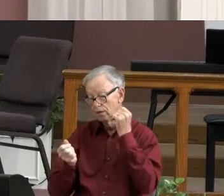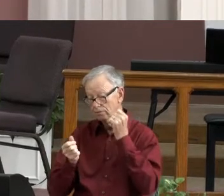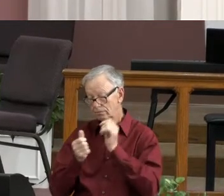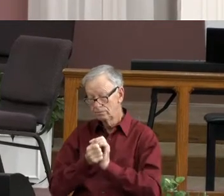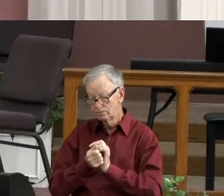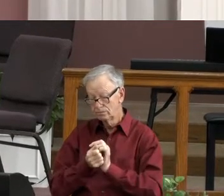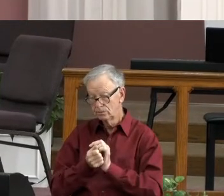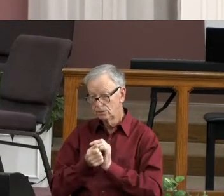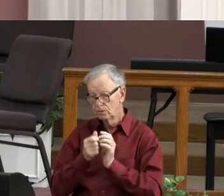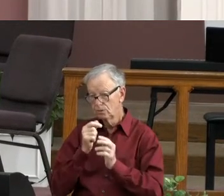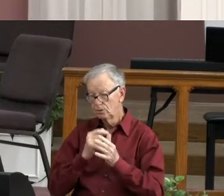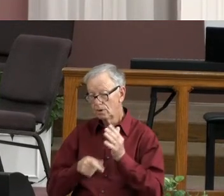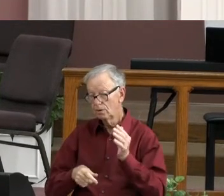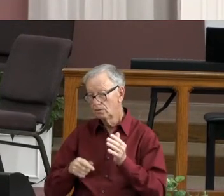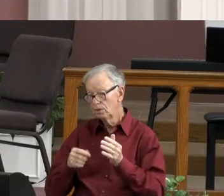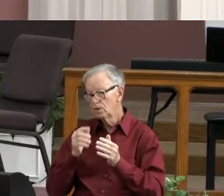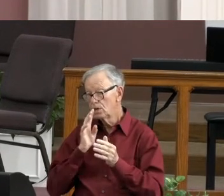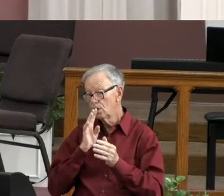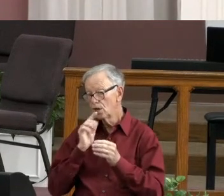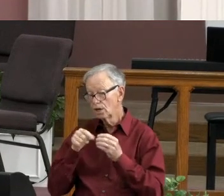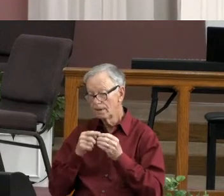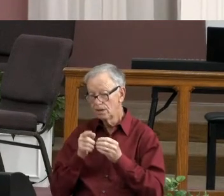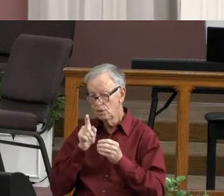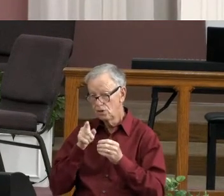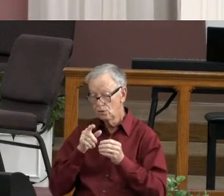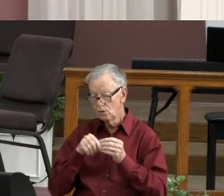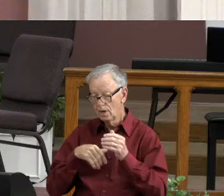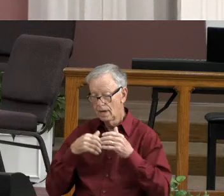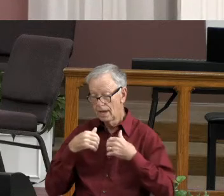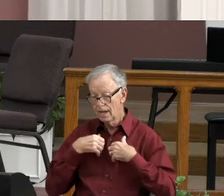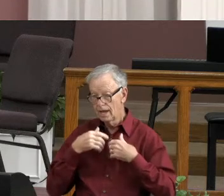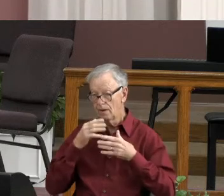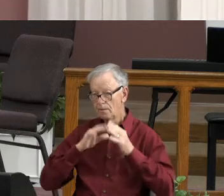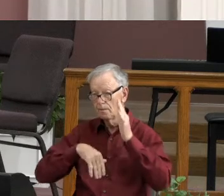What will they talk about that you have built?